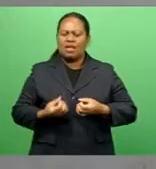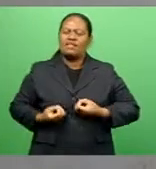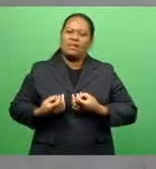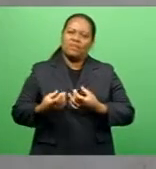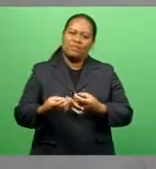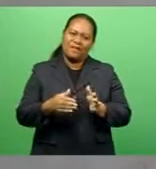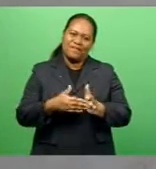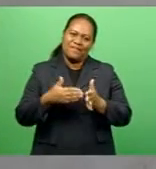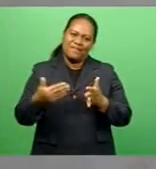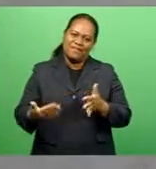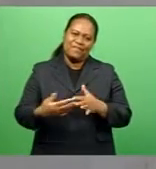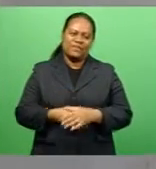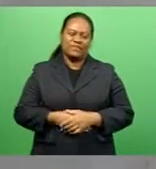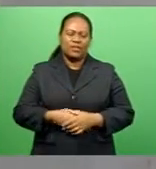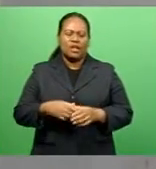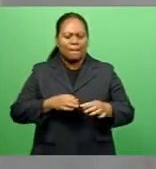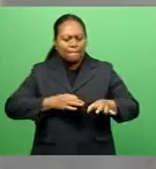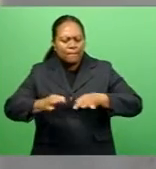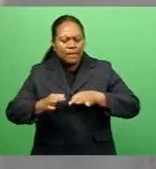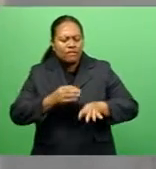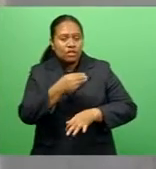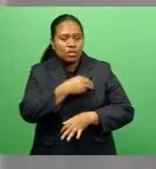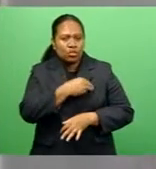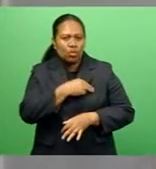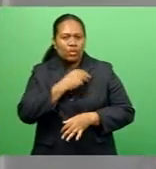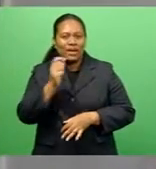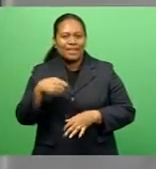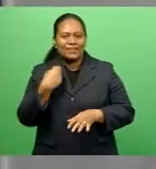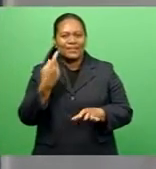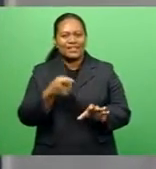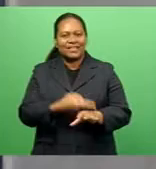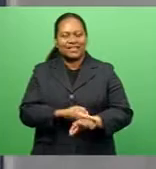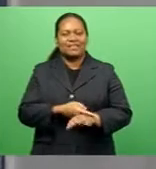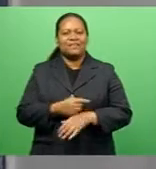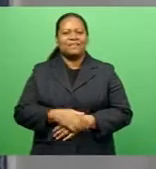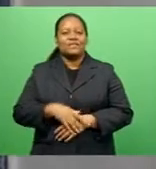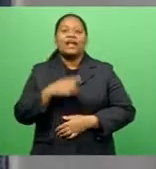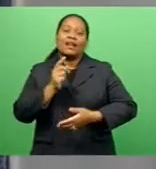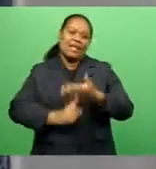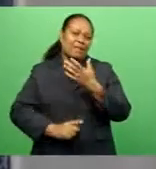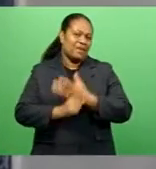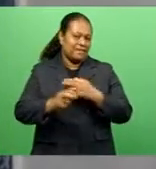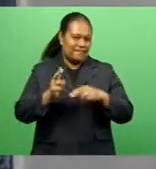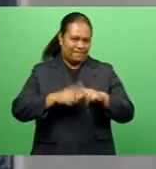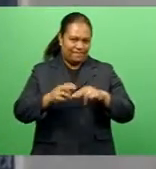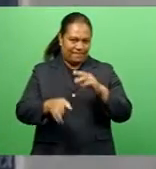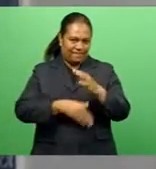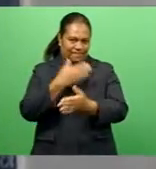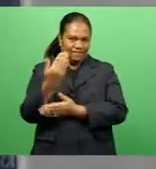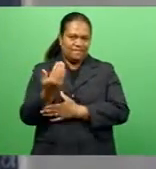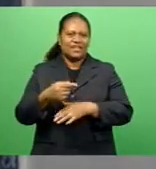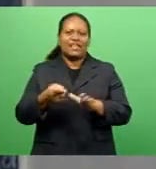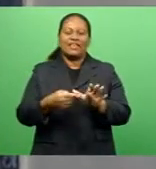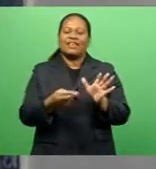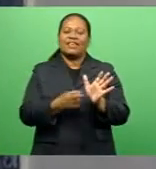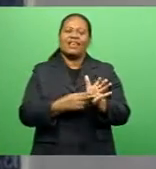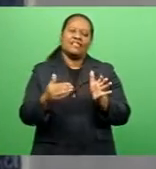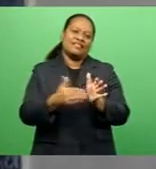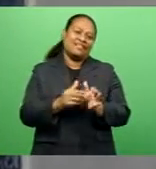upcoming Triple N Zone for next week. It will be held on Friday at the ANZ Stadium